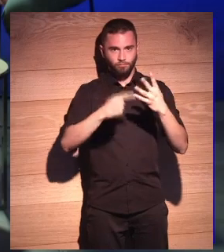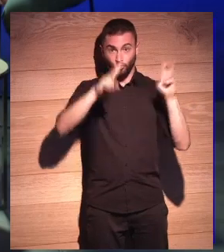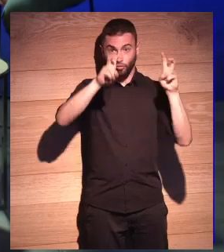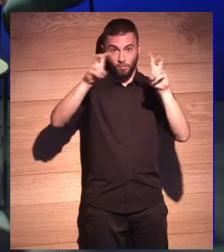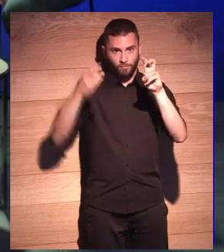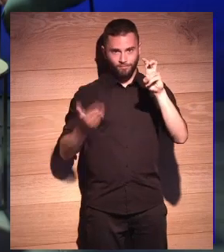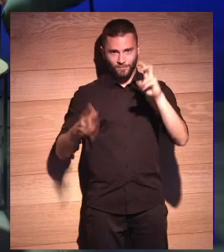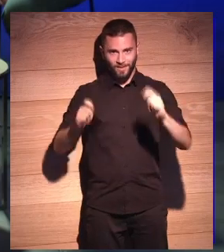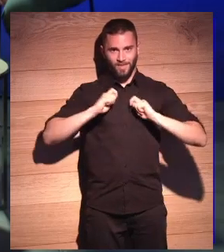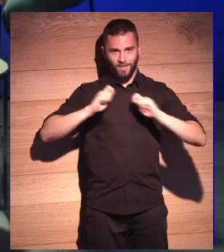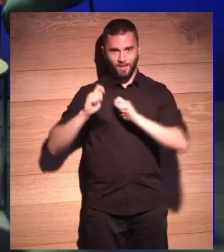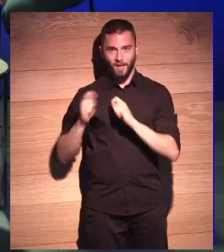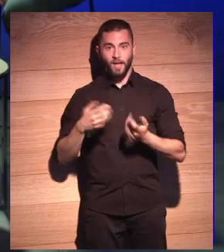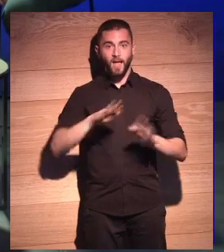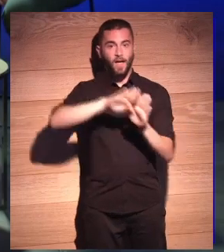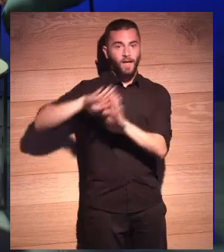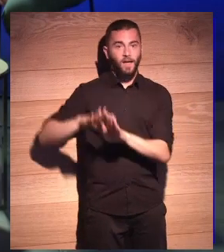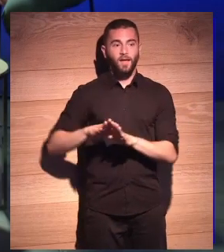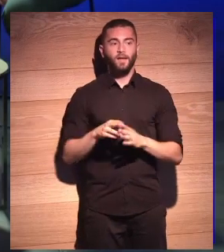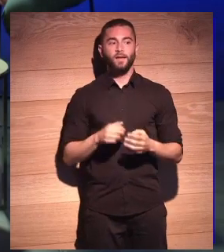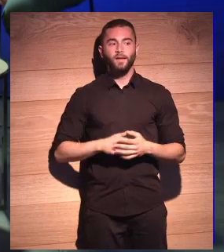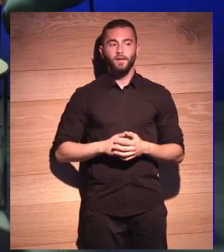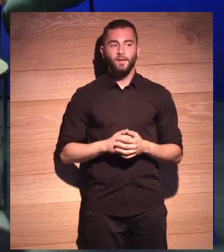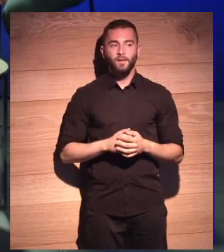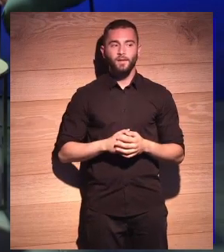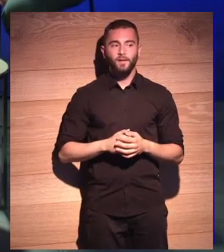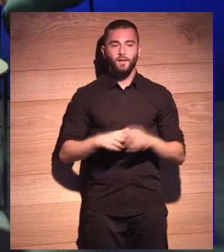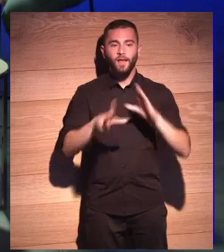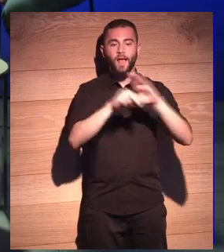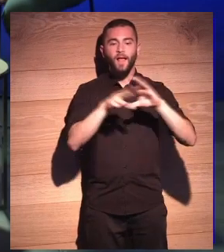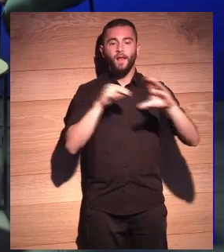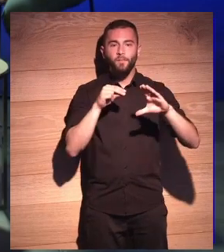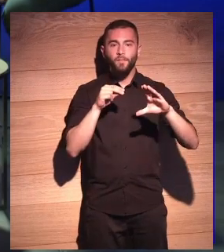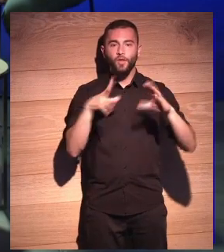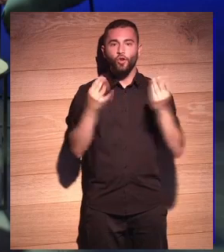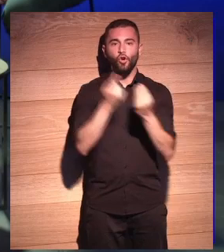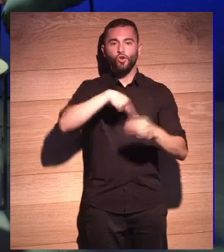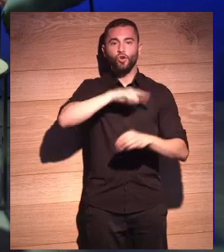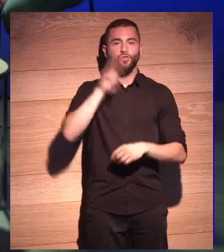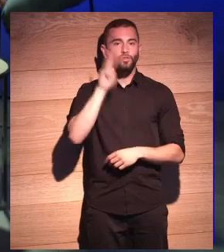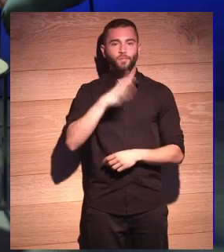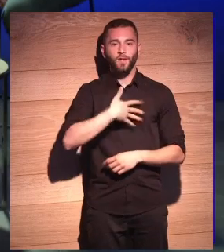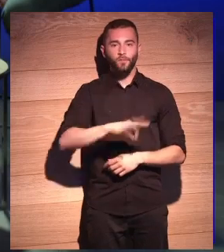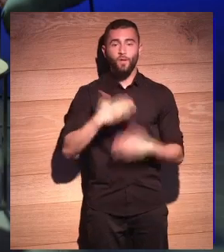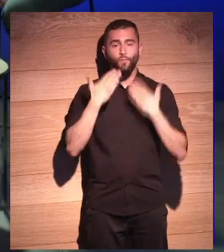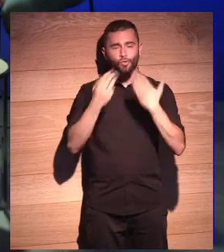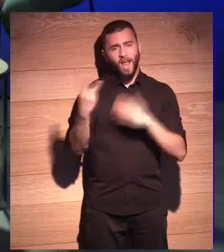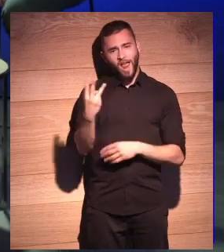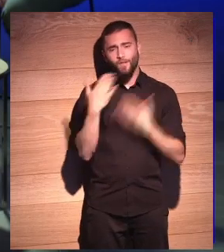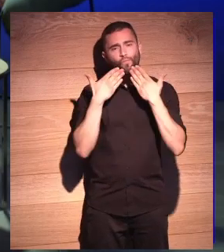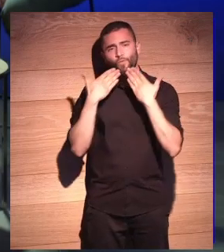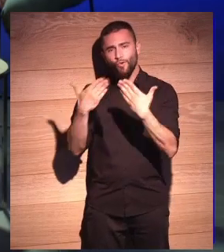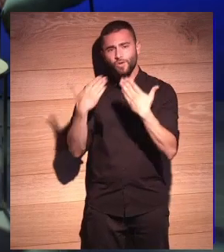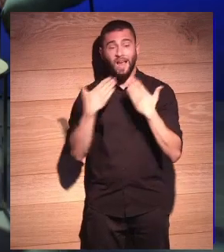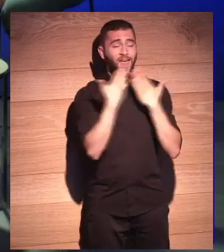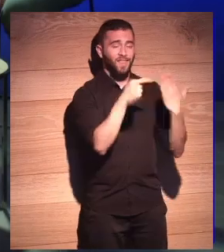few headlines, and you can watch this on replay with us. So thank you